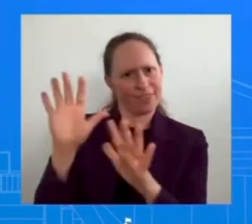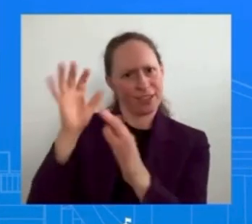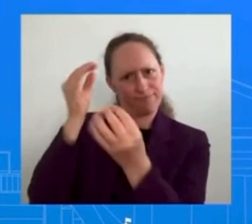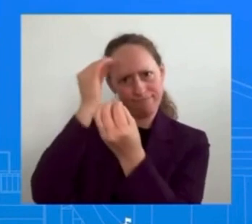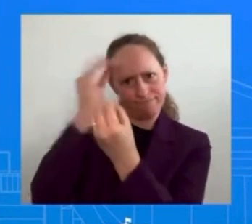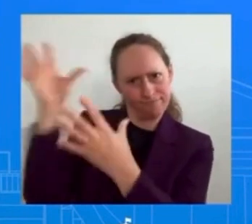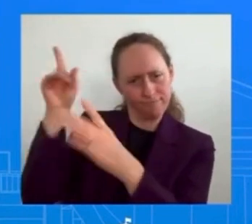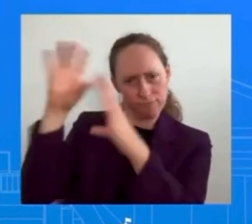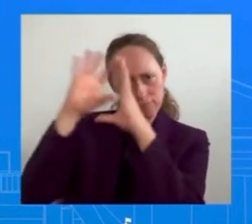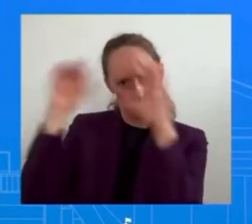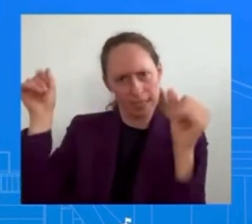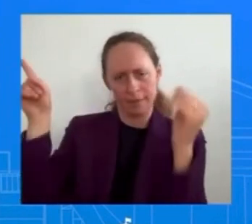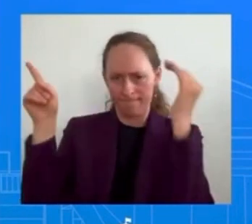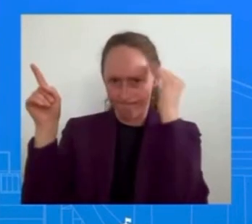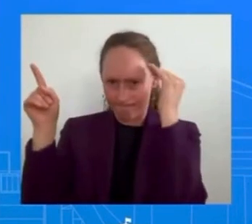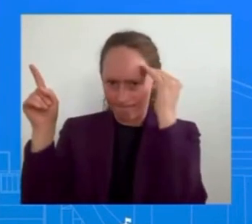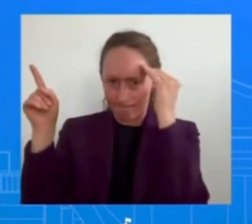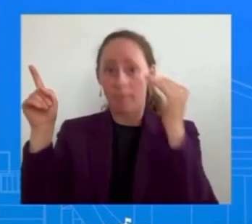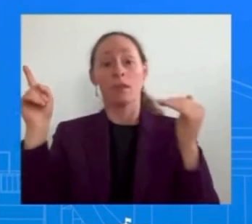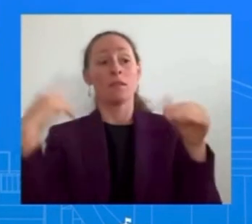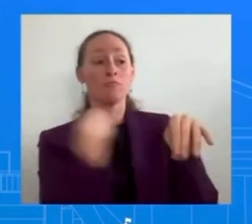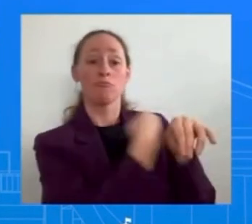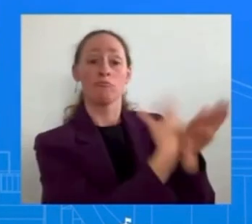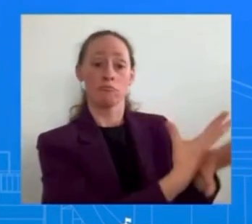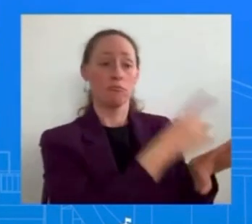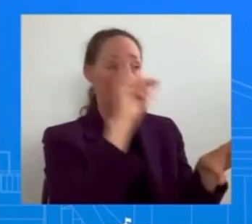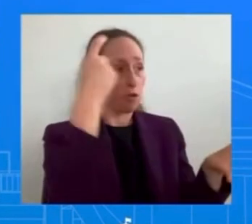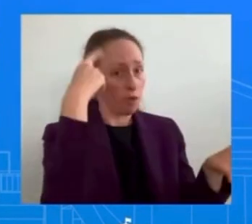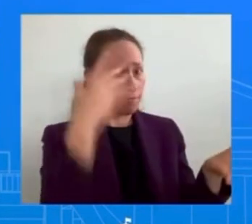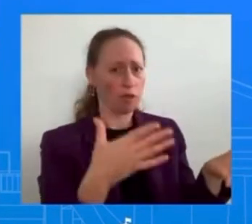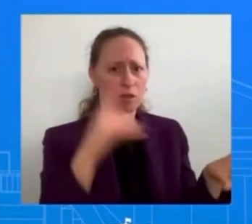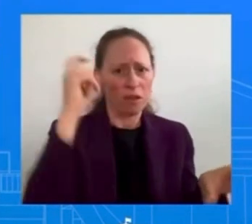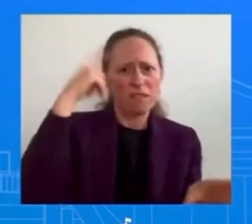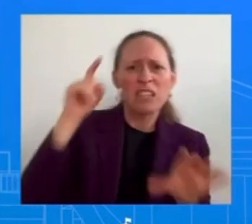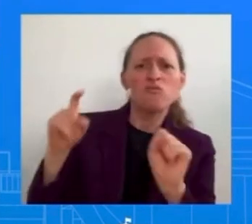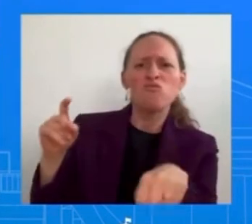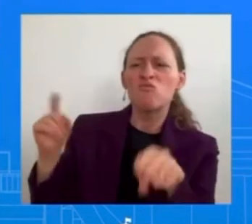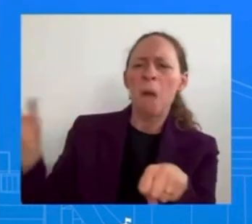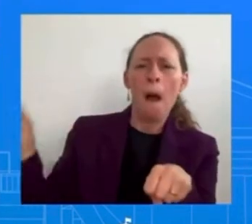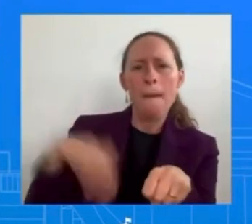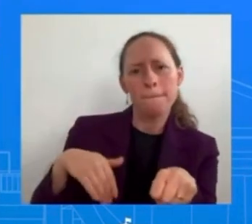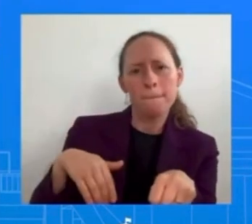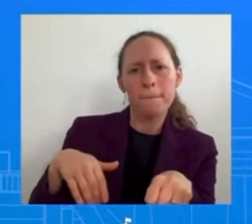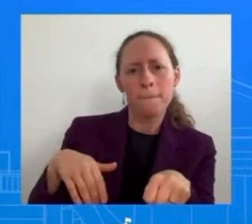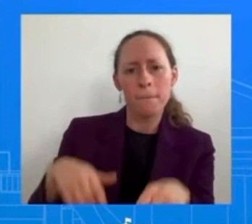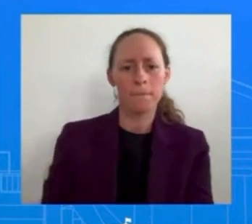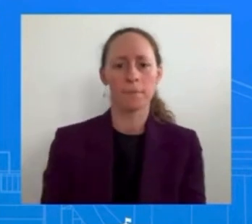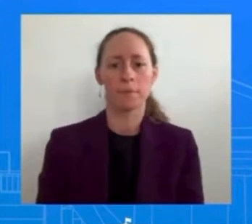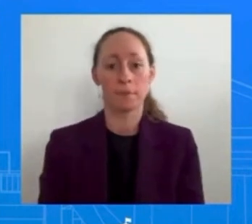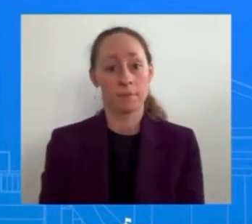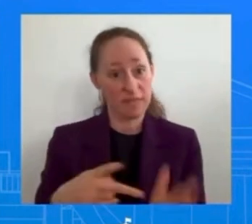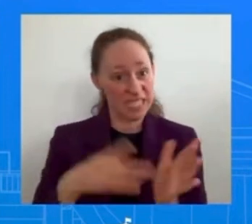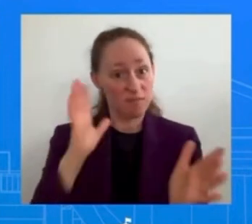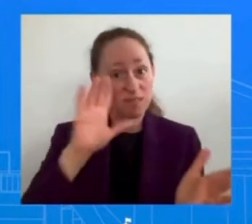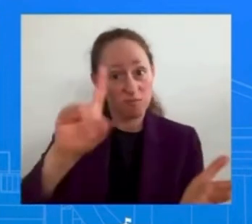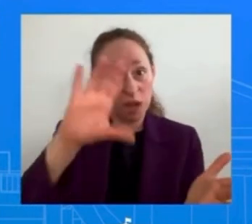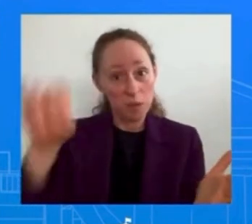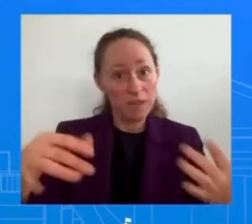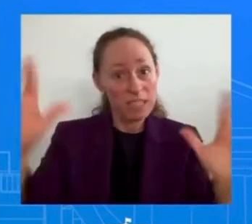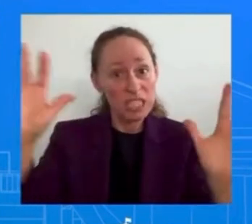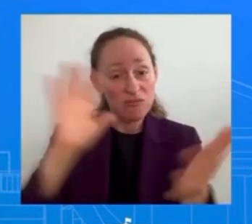So will search and recovery, as expected, will be completed? It will not be completed, but it will be in an area where he will not be impacting that.